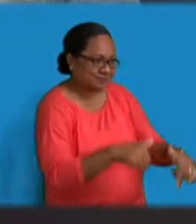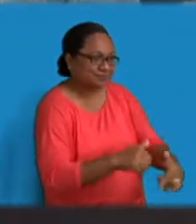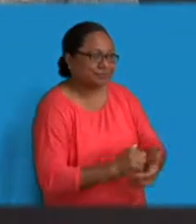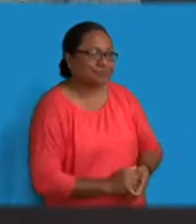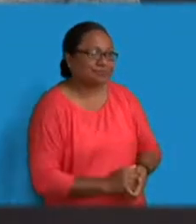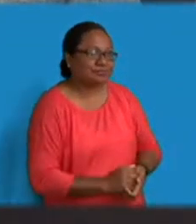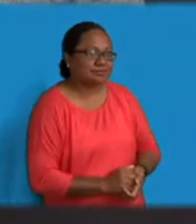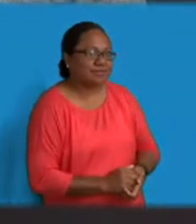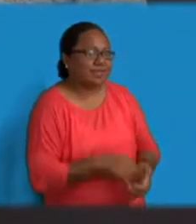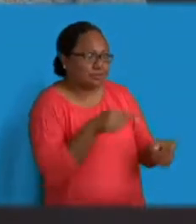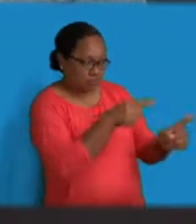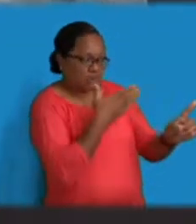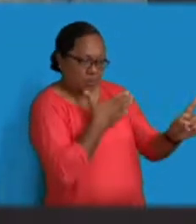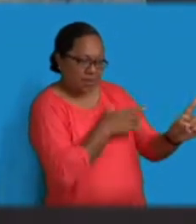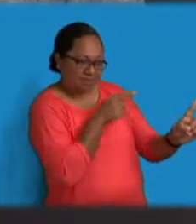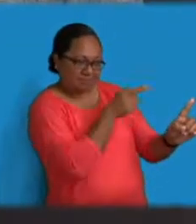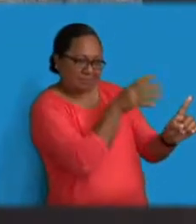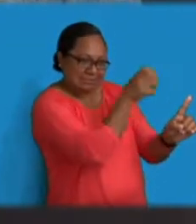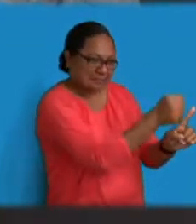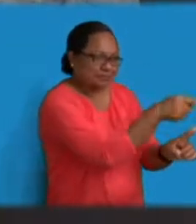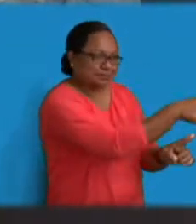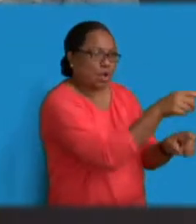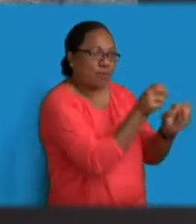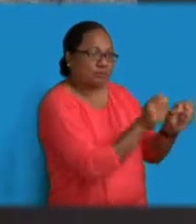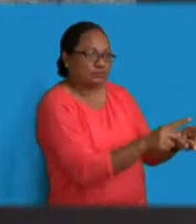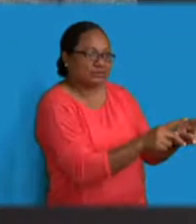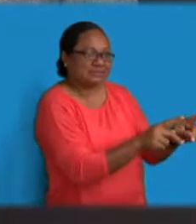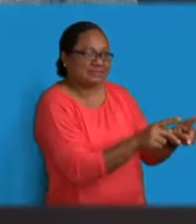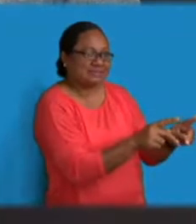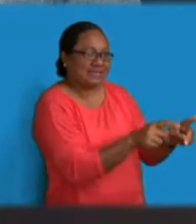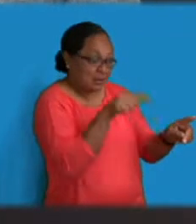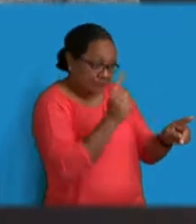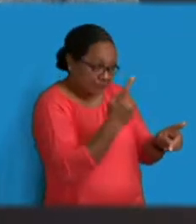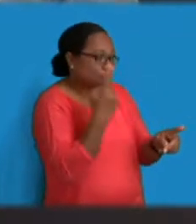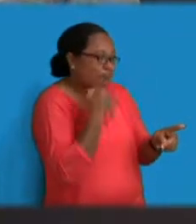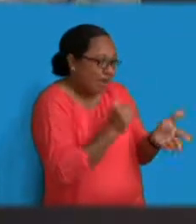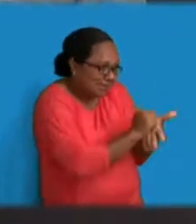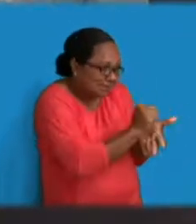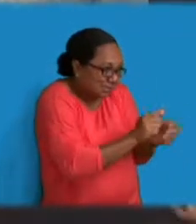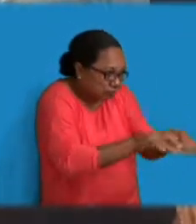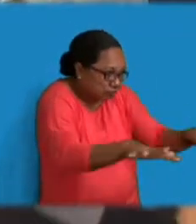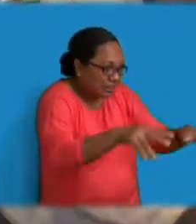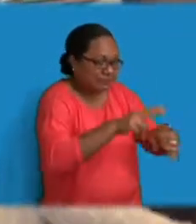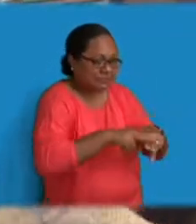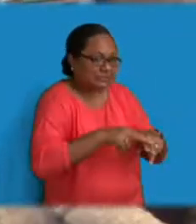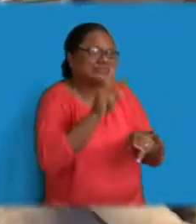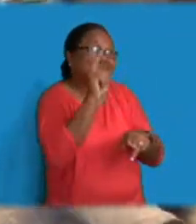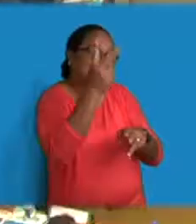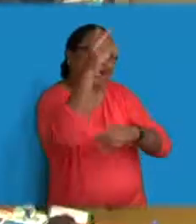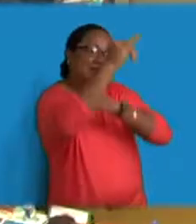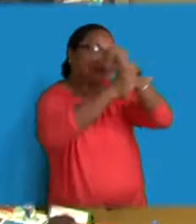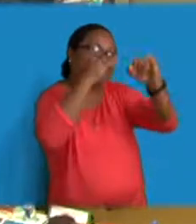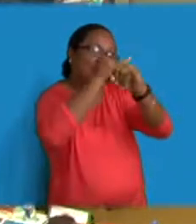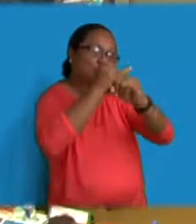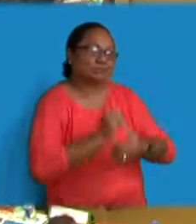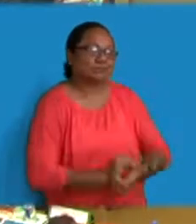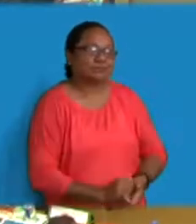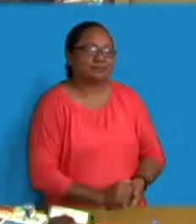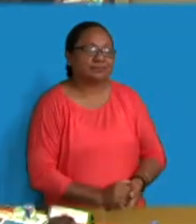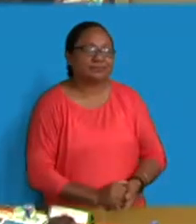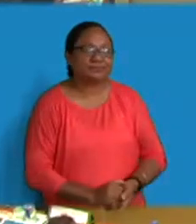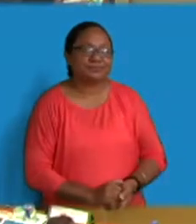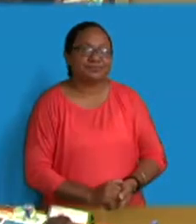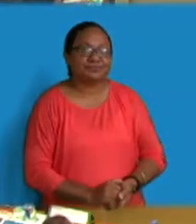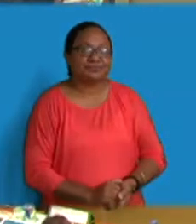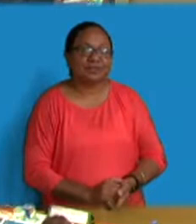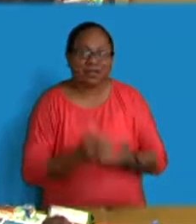we are honing in on, the national markets first of all. Thank you, Madam Speaker. Thank you.